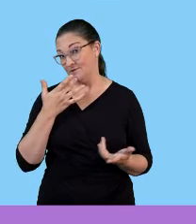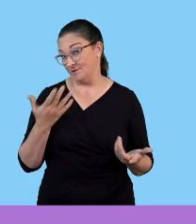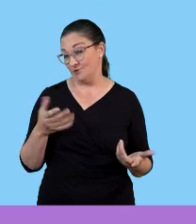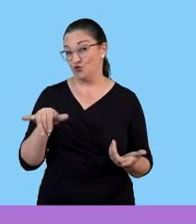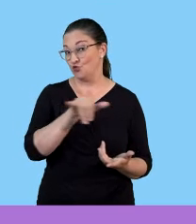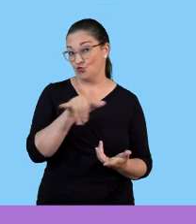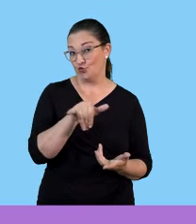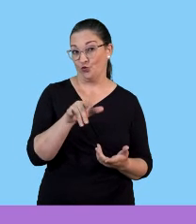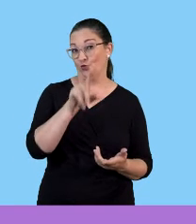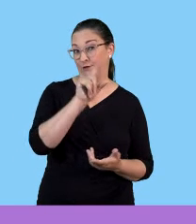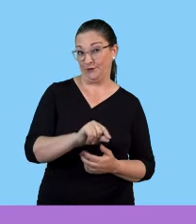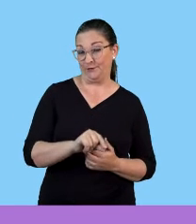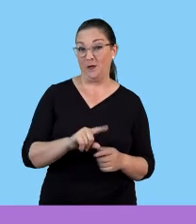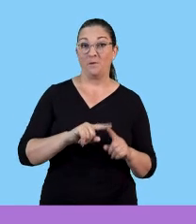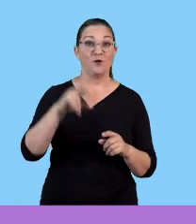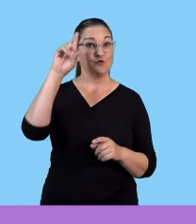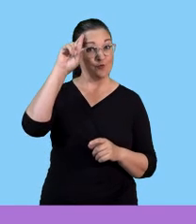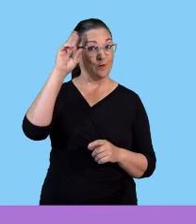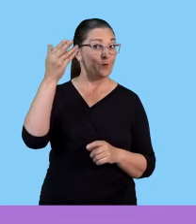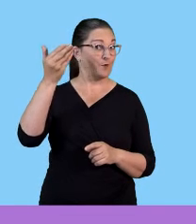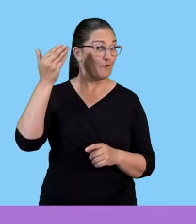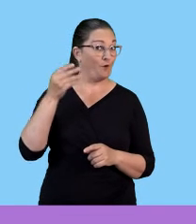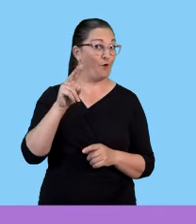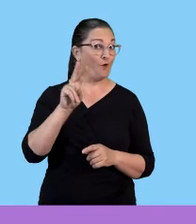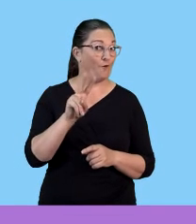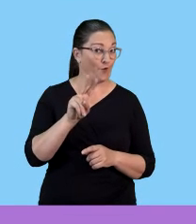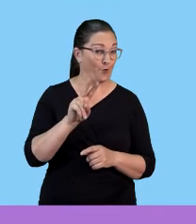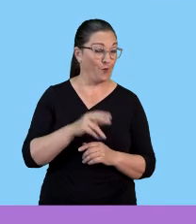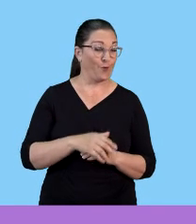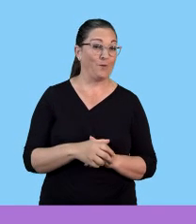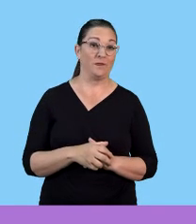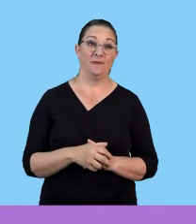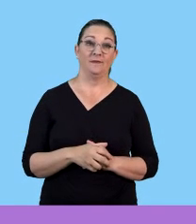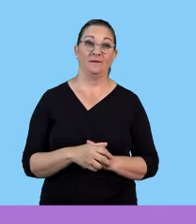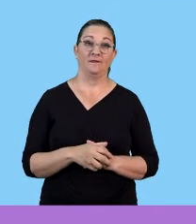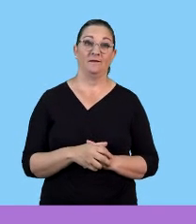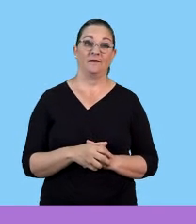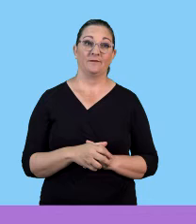you remember from the previous question, all right, Vuyo,